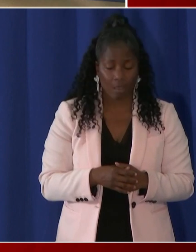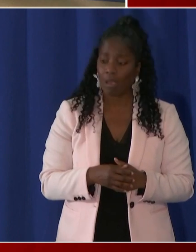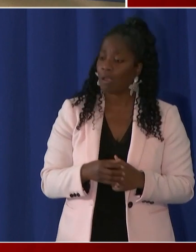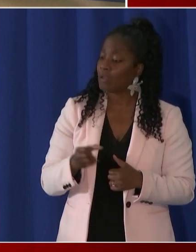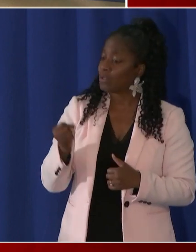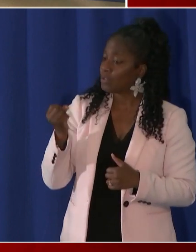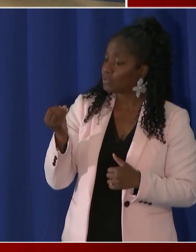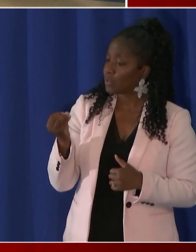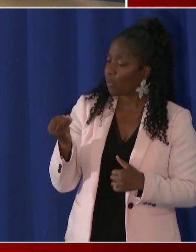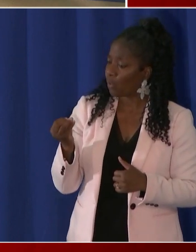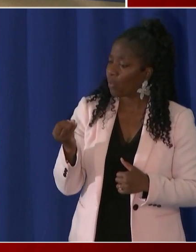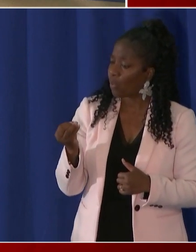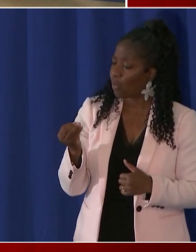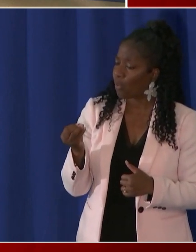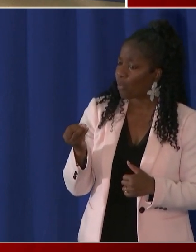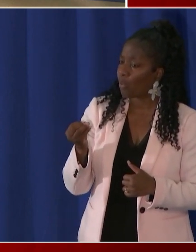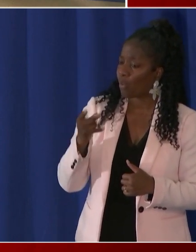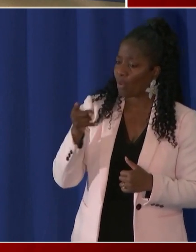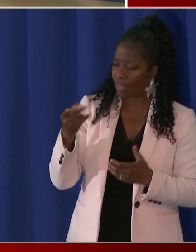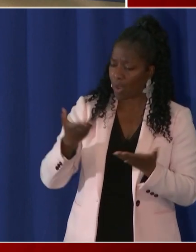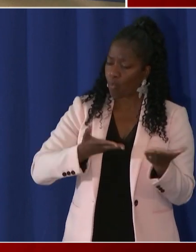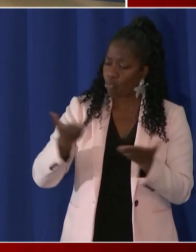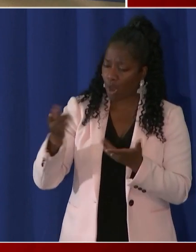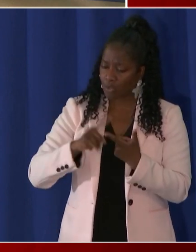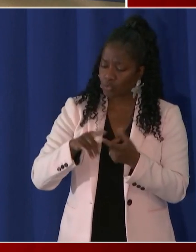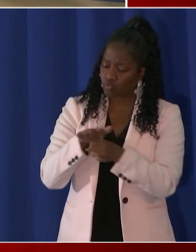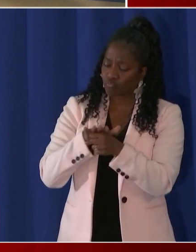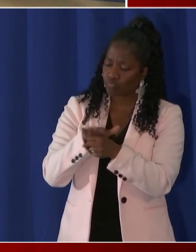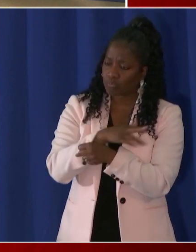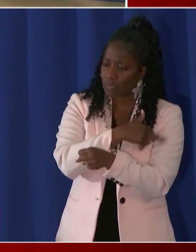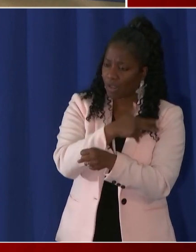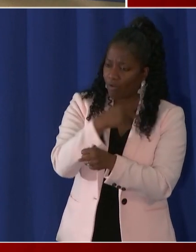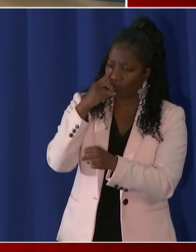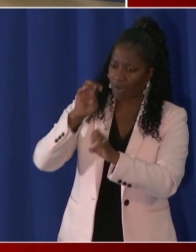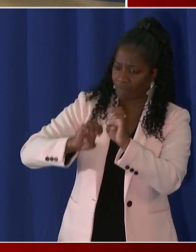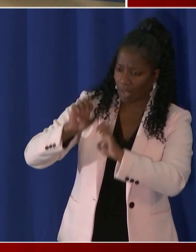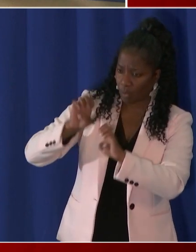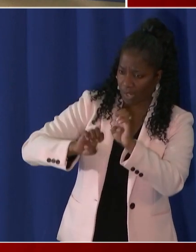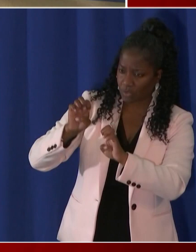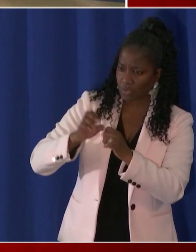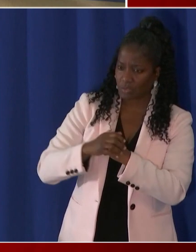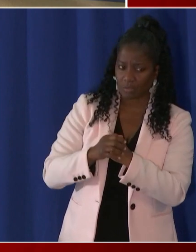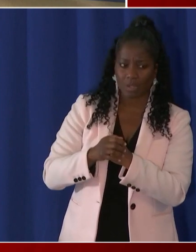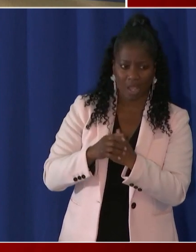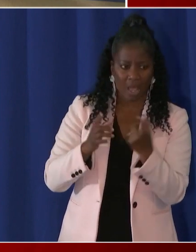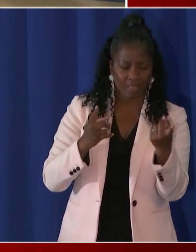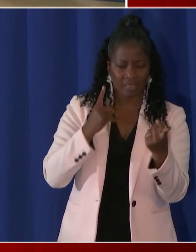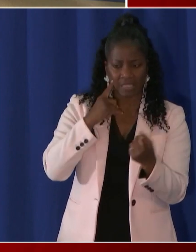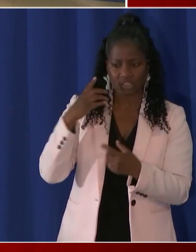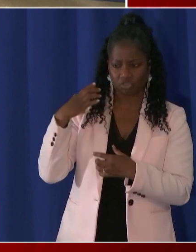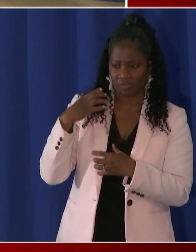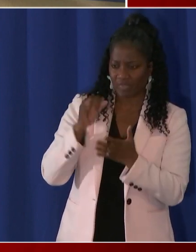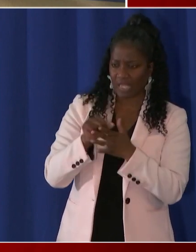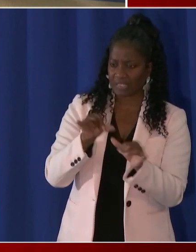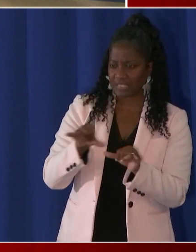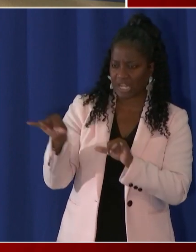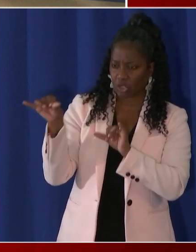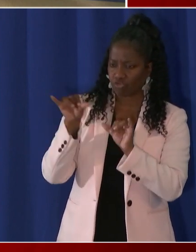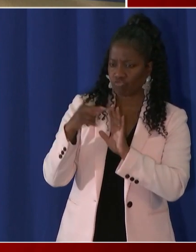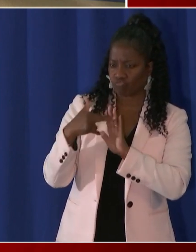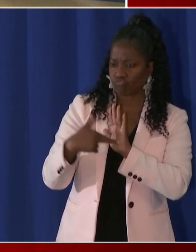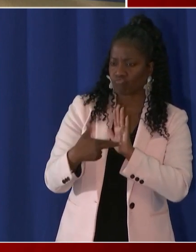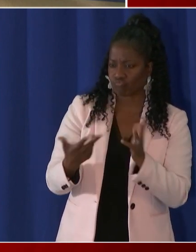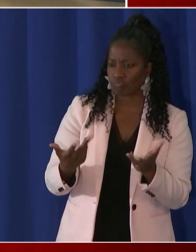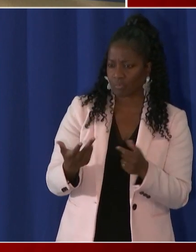So they were taken to local area hospitals for evaluation, which I think is, the chief can attest, is standard protocol there,